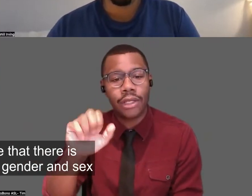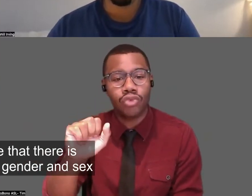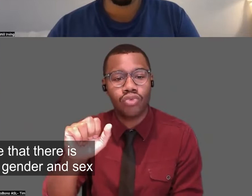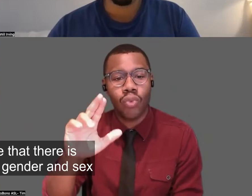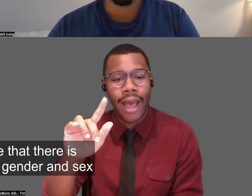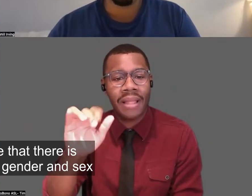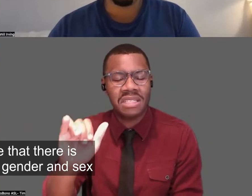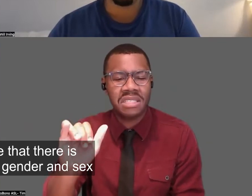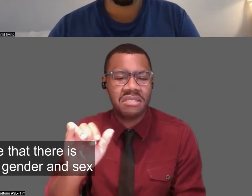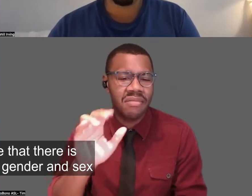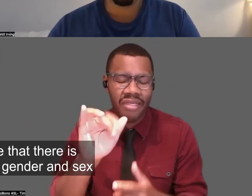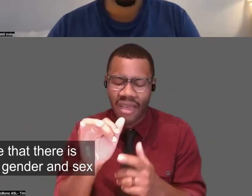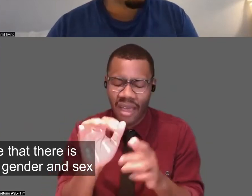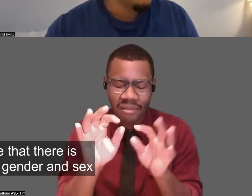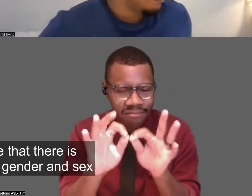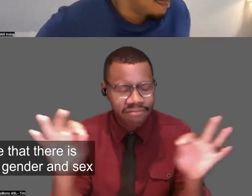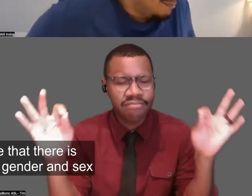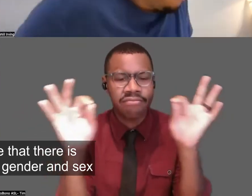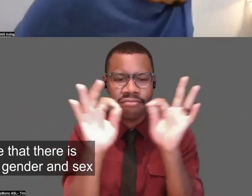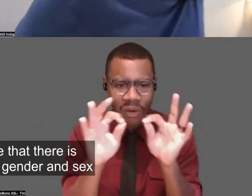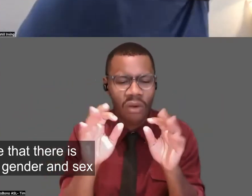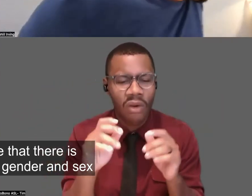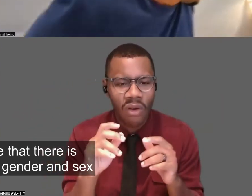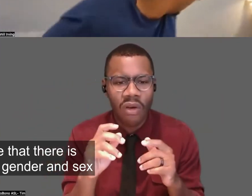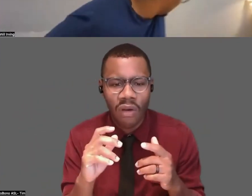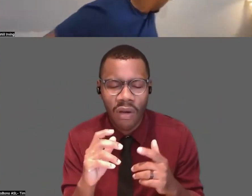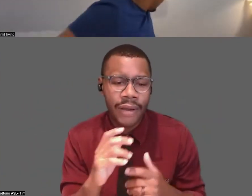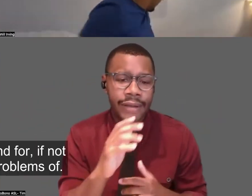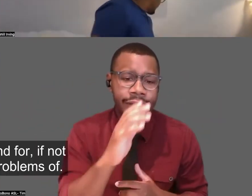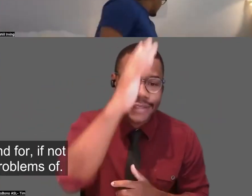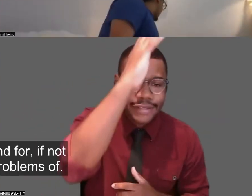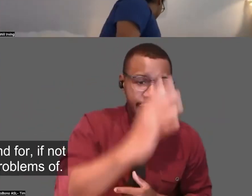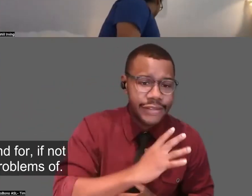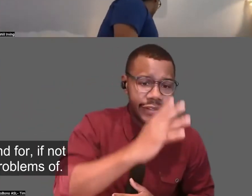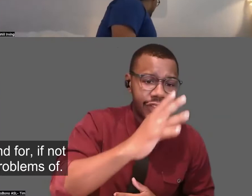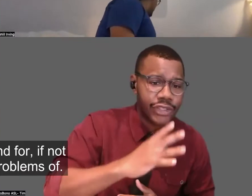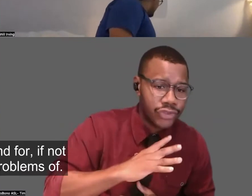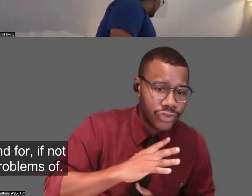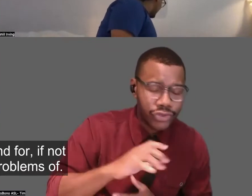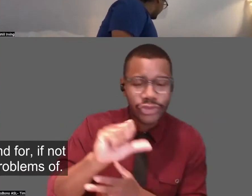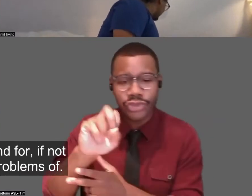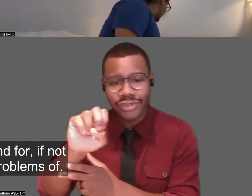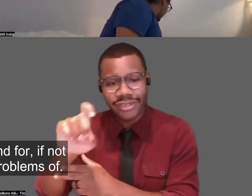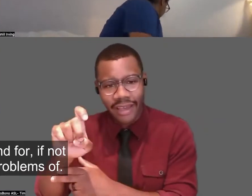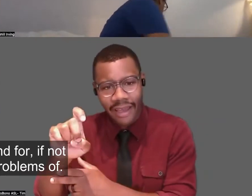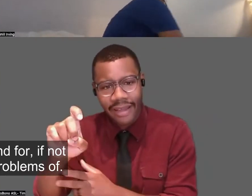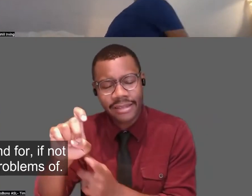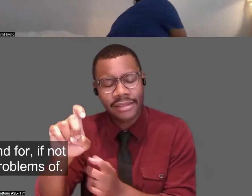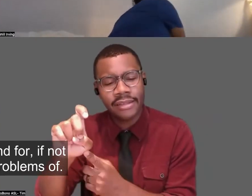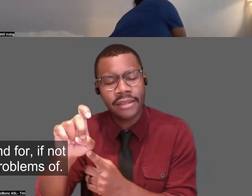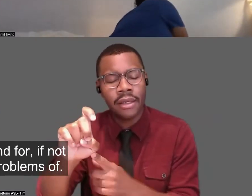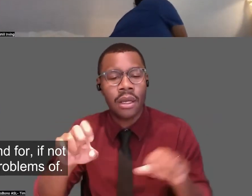sense that there is something about gender and sex that can stand for, if